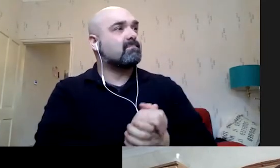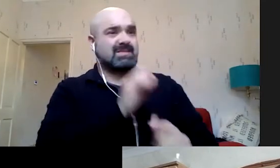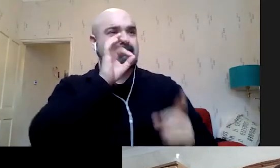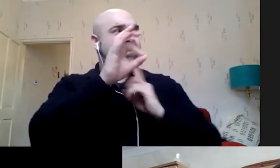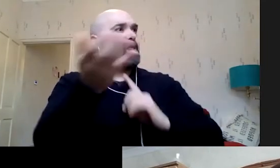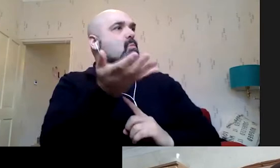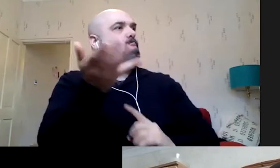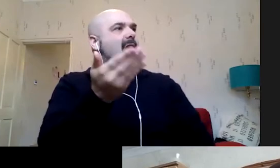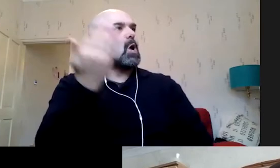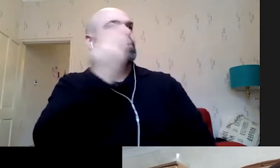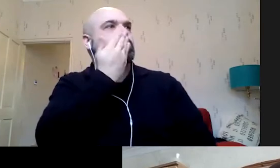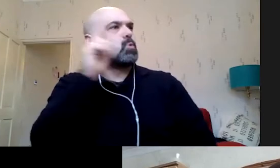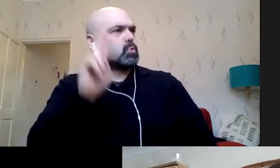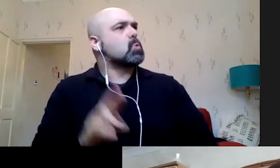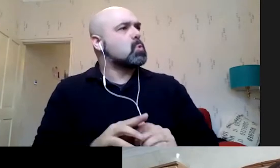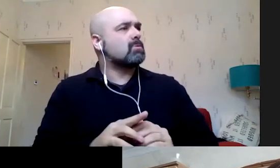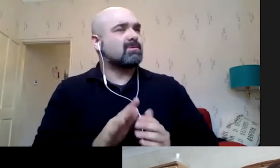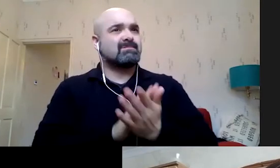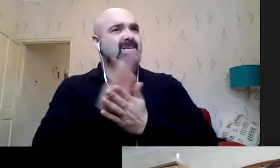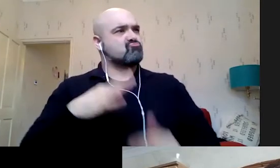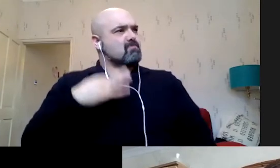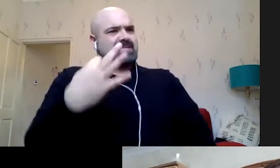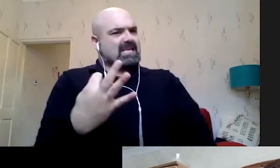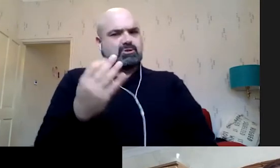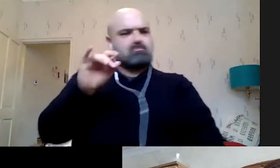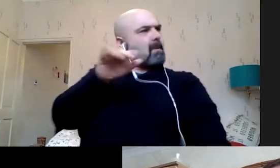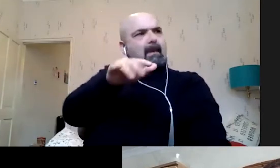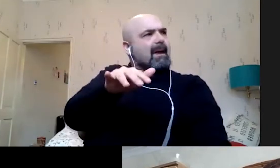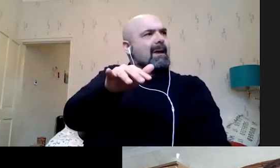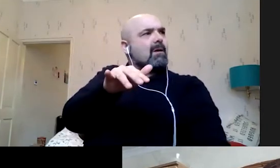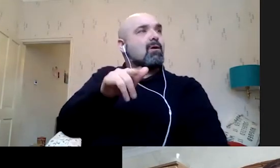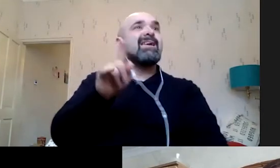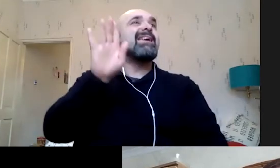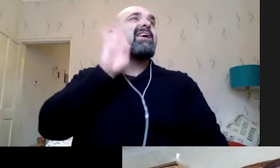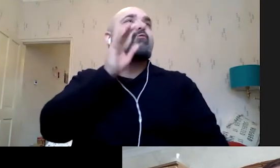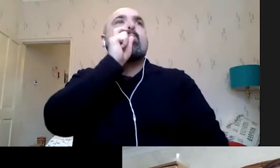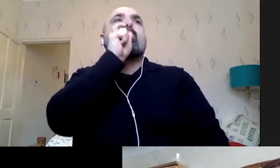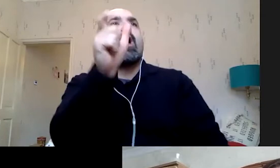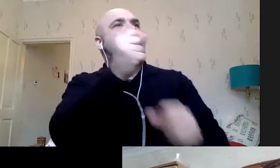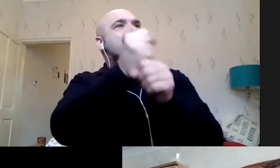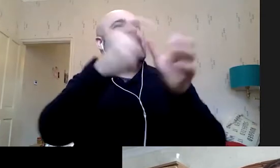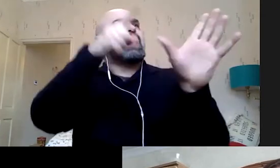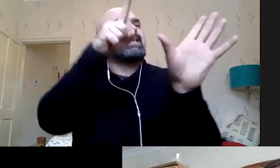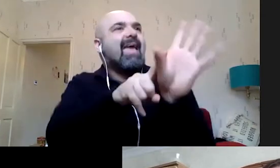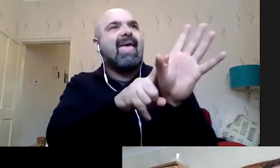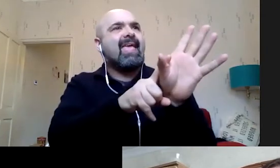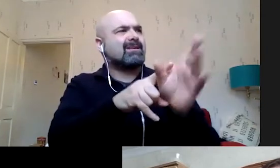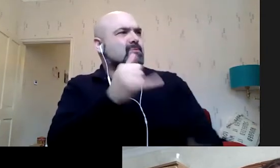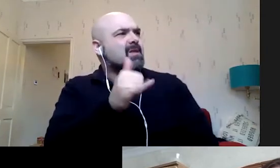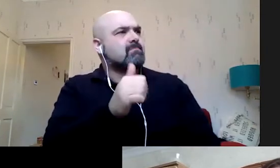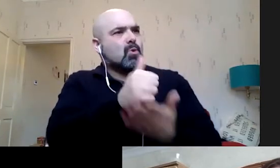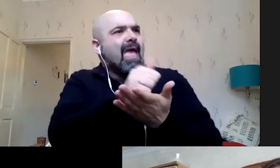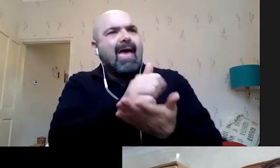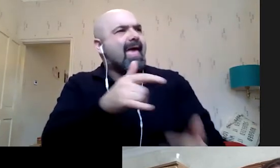it comes down to the lack of representation, the lack of even hearing the word gay sometimes, even in the most little ways, even